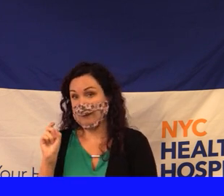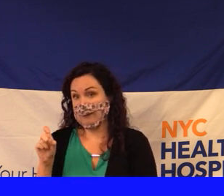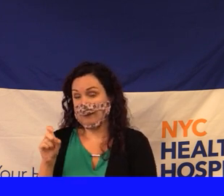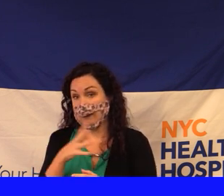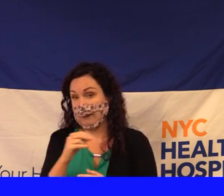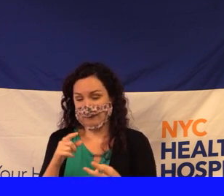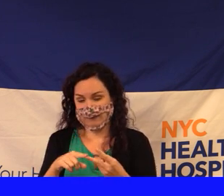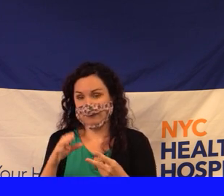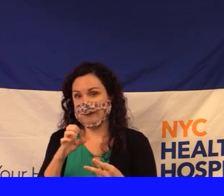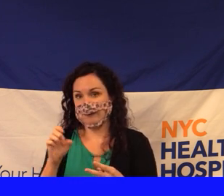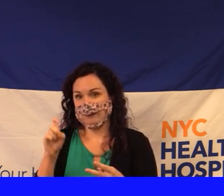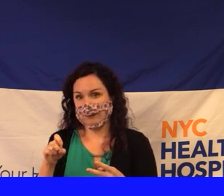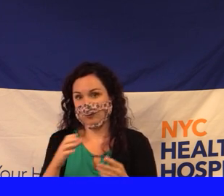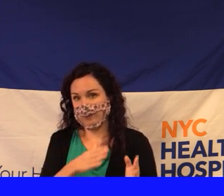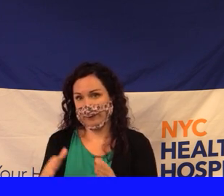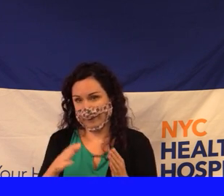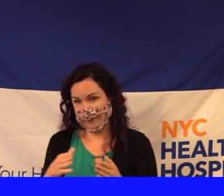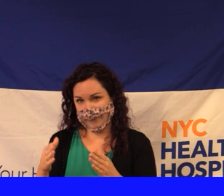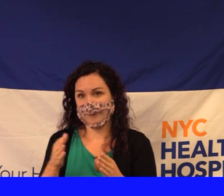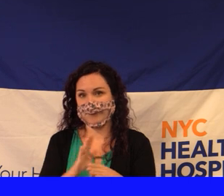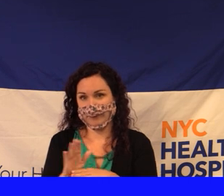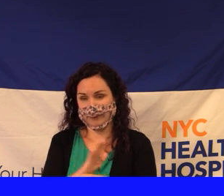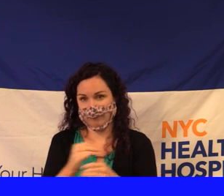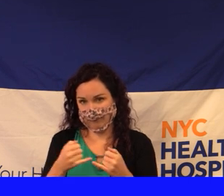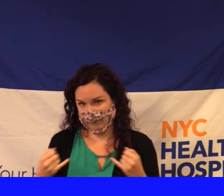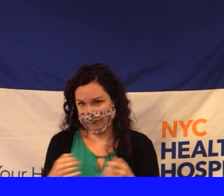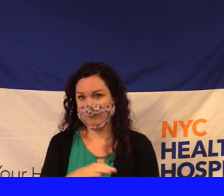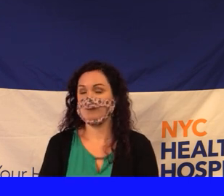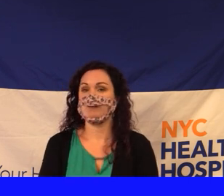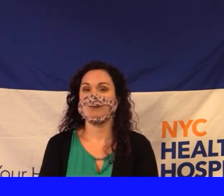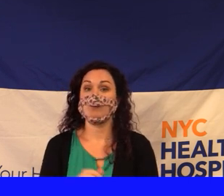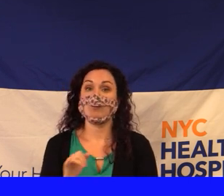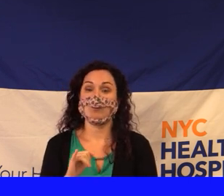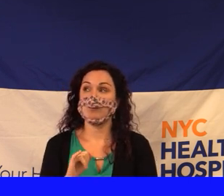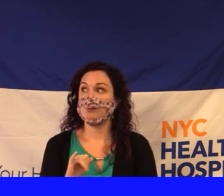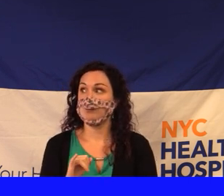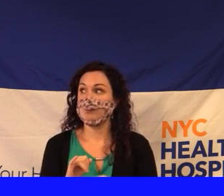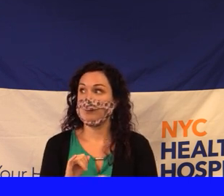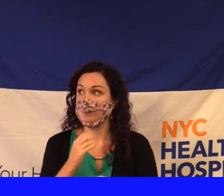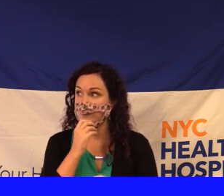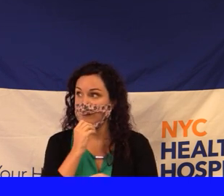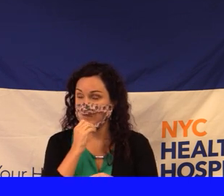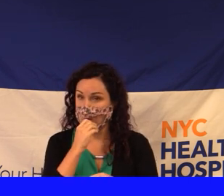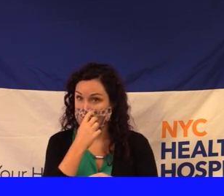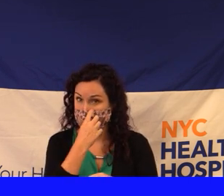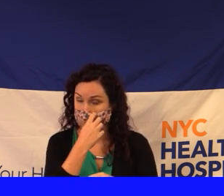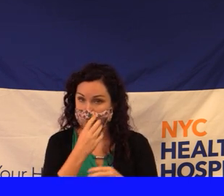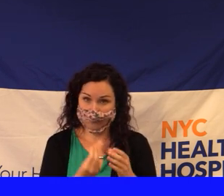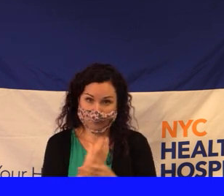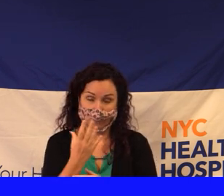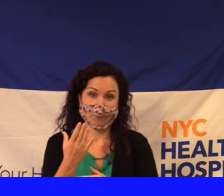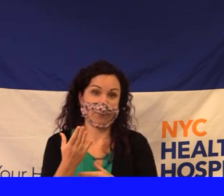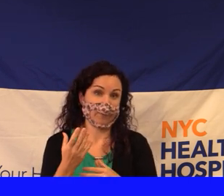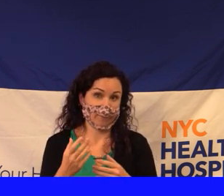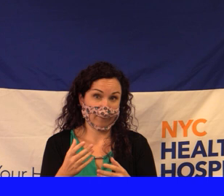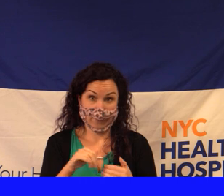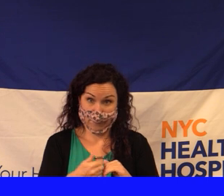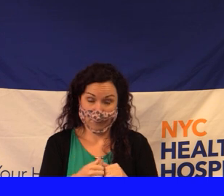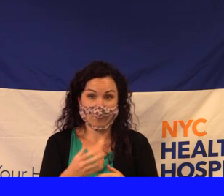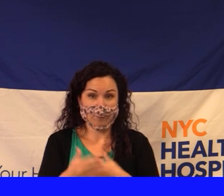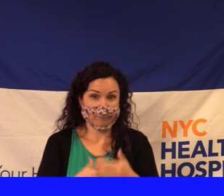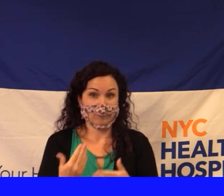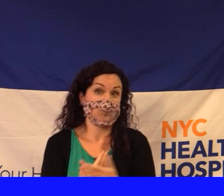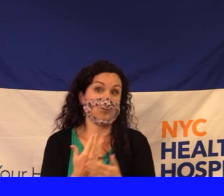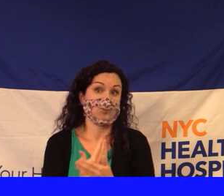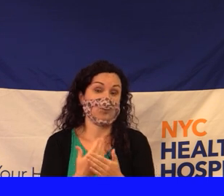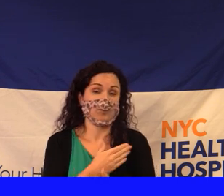business. And the majority of the growth is driven both by constant flow of new members, as well